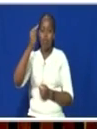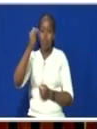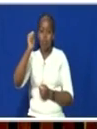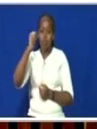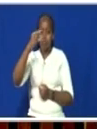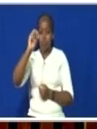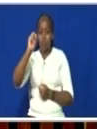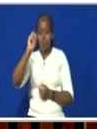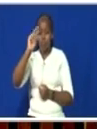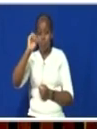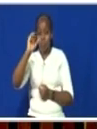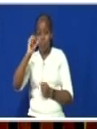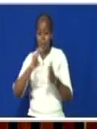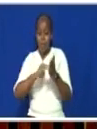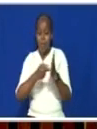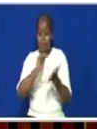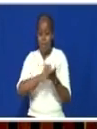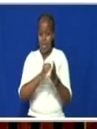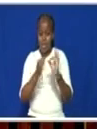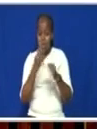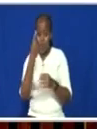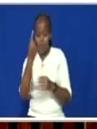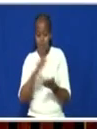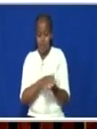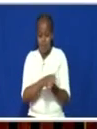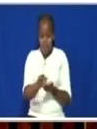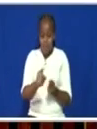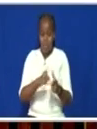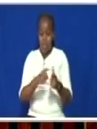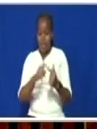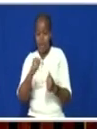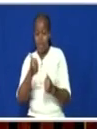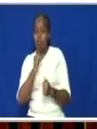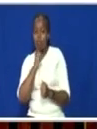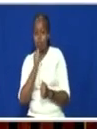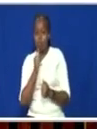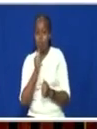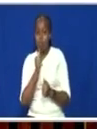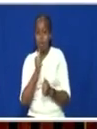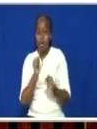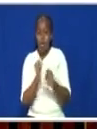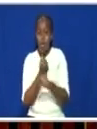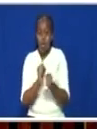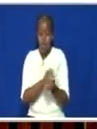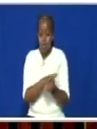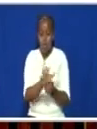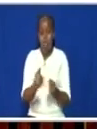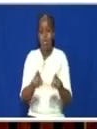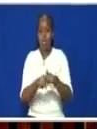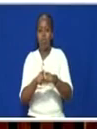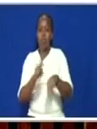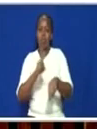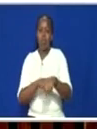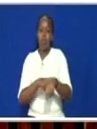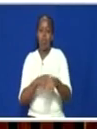secreted, the other one is not being secreted. So they cannot be secreted at the same time. So that